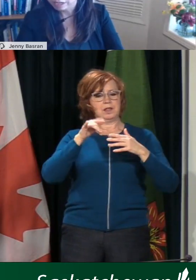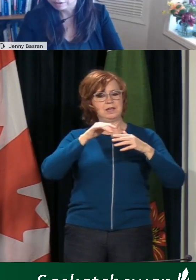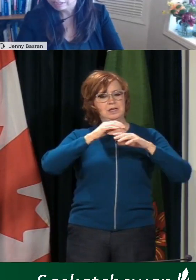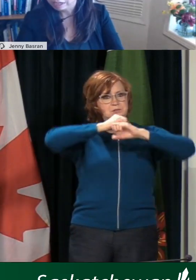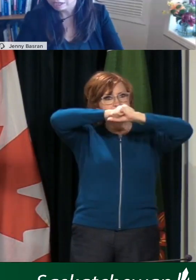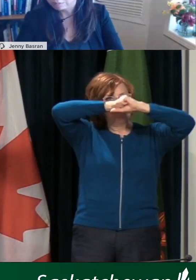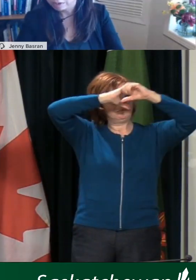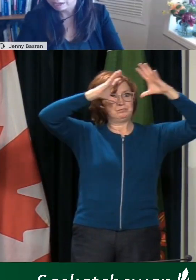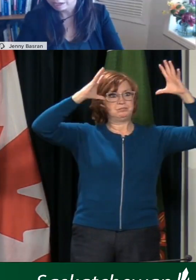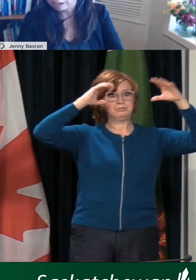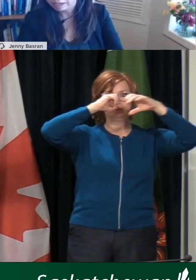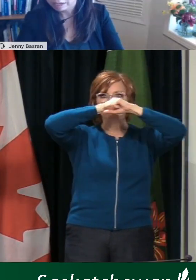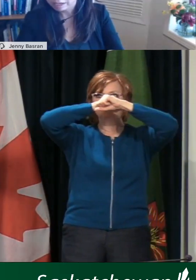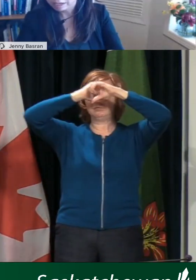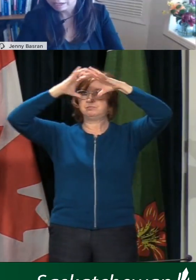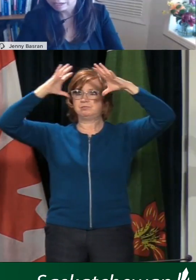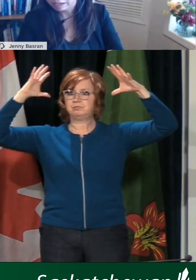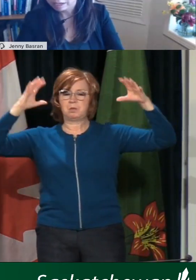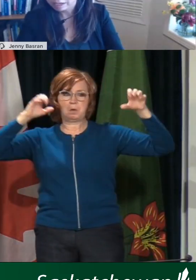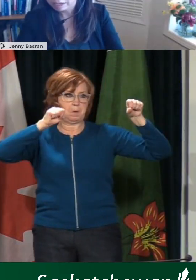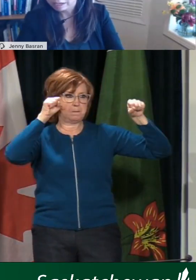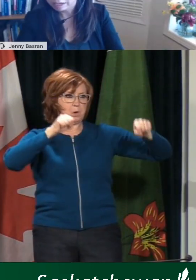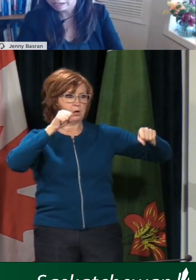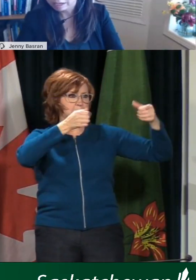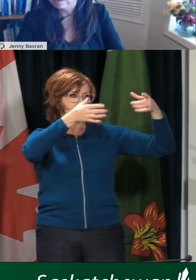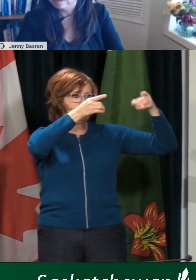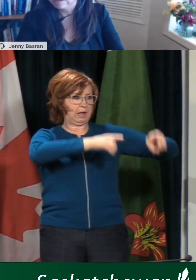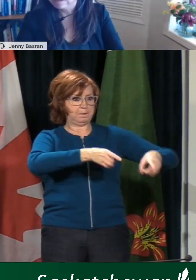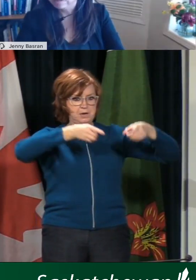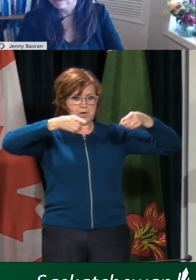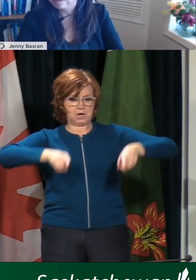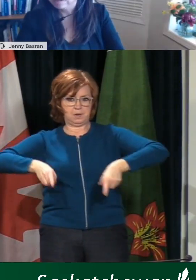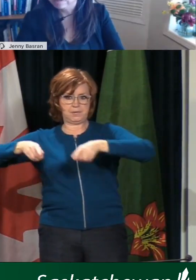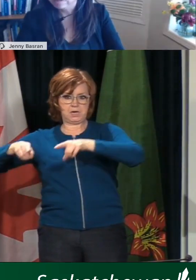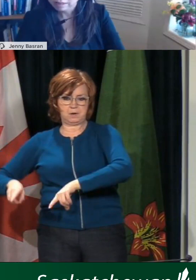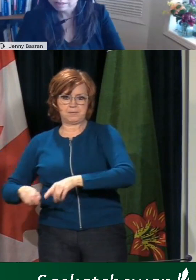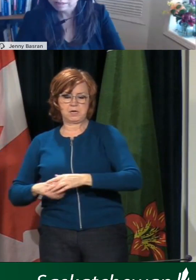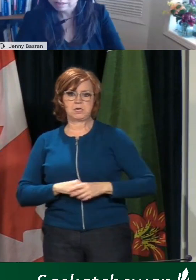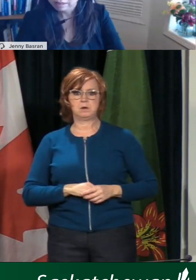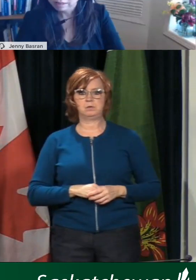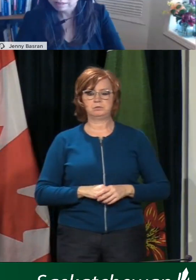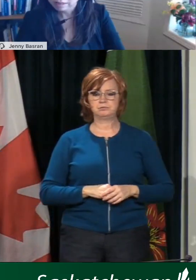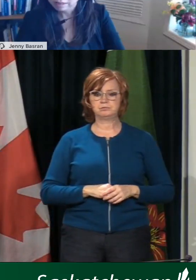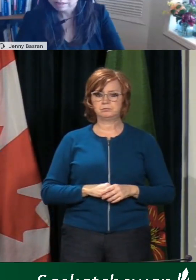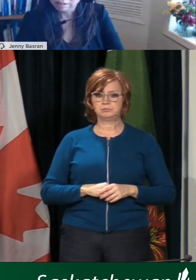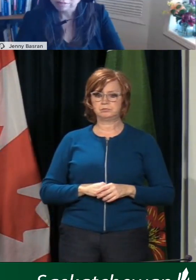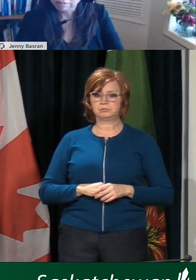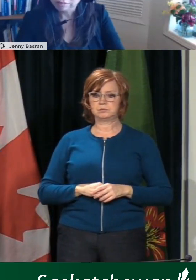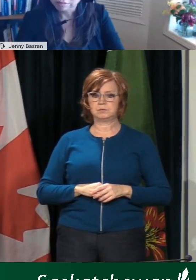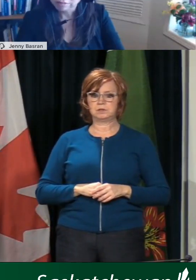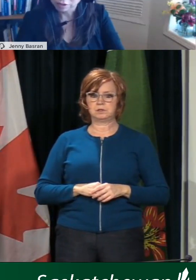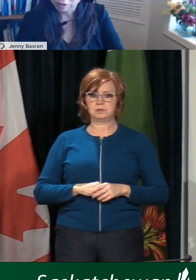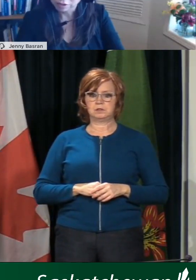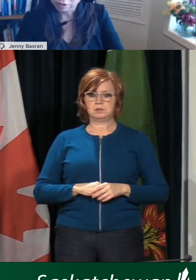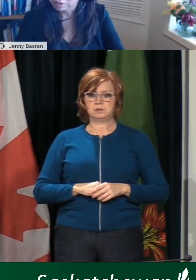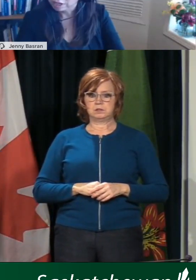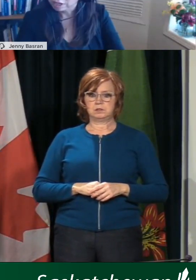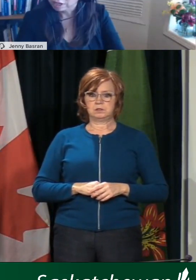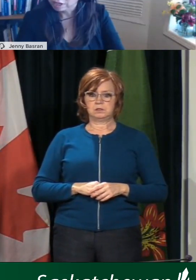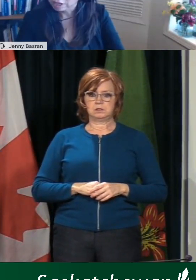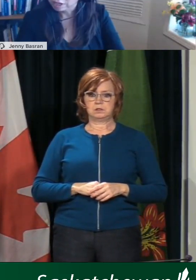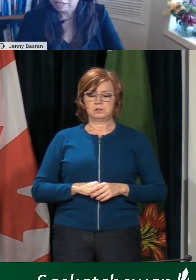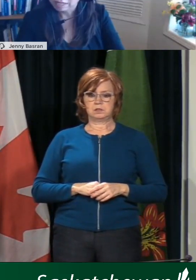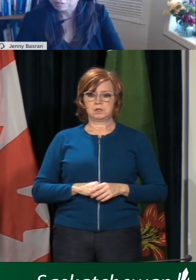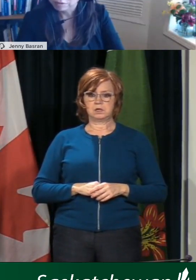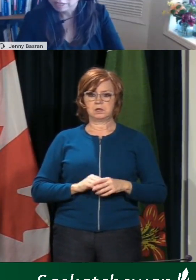to help guide planning, and this will again evolve over time. The effective reproductive number, which I introduced